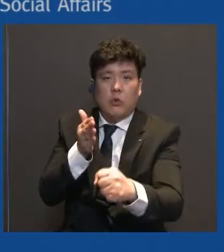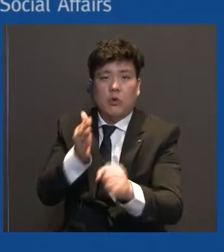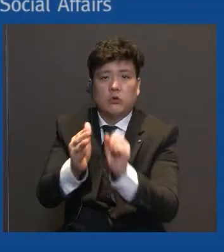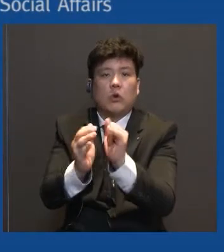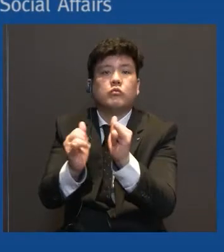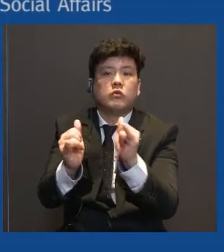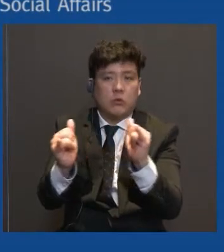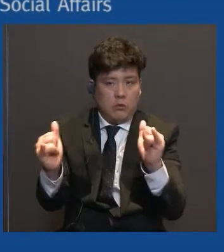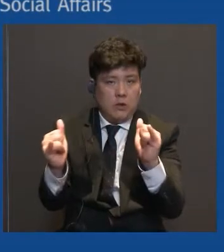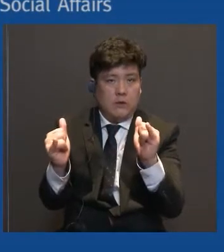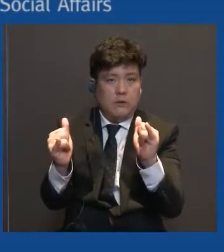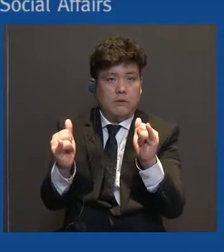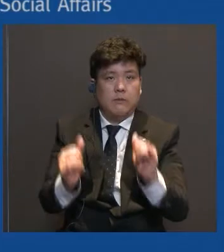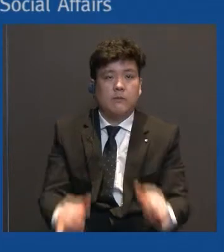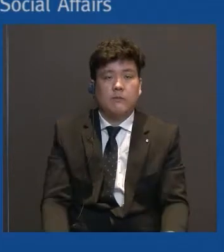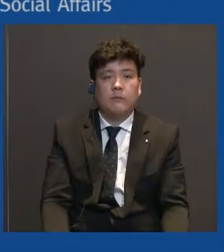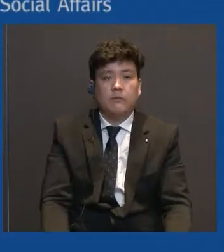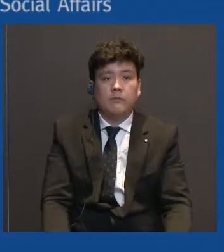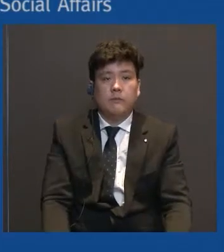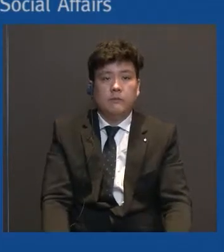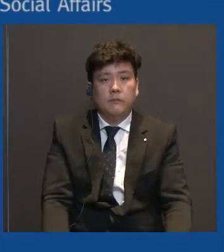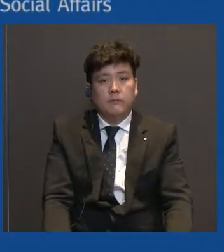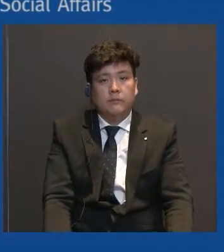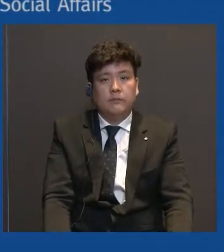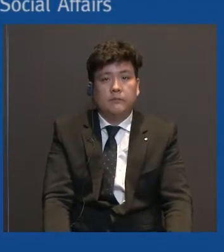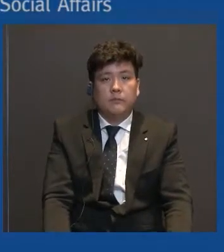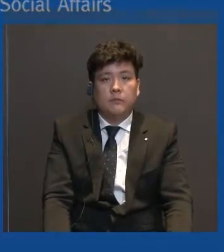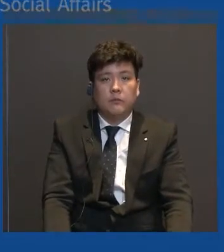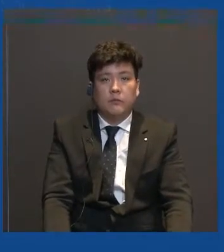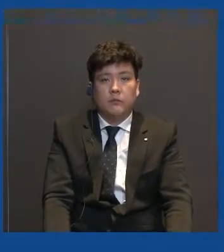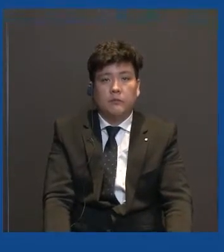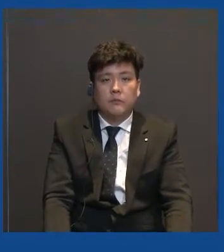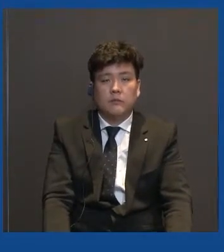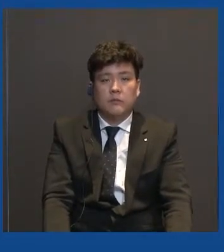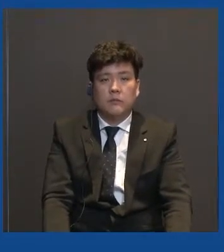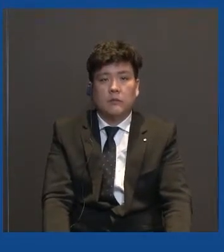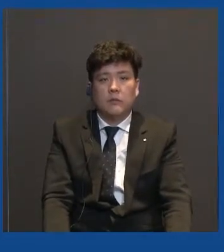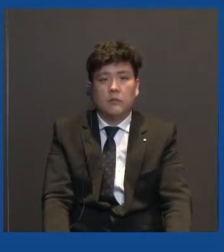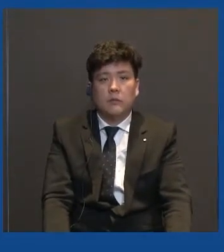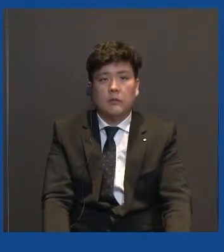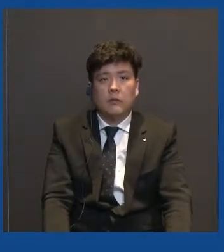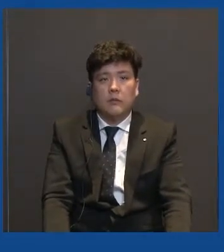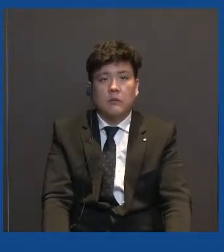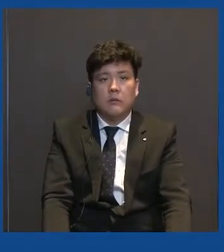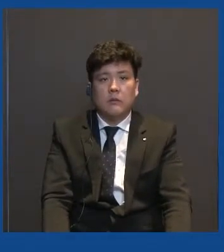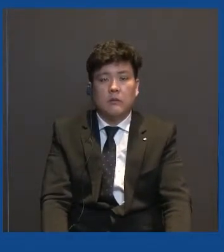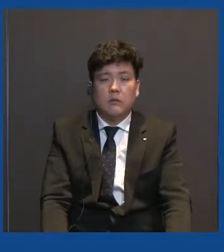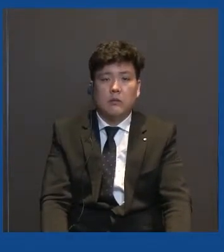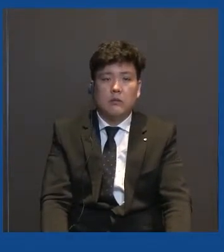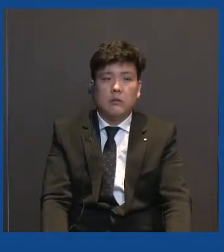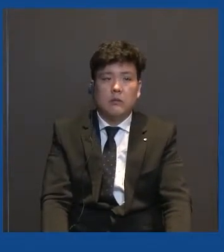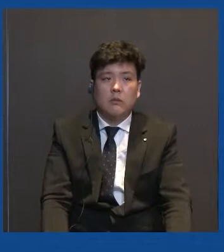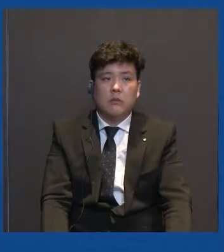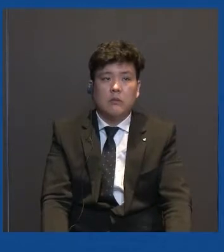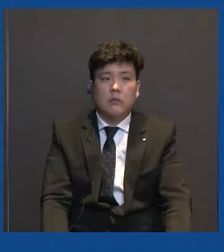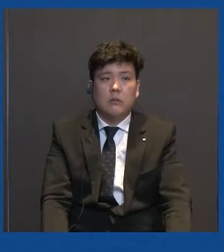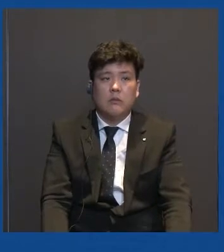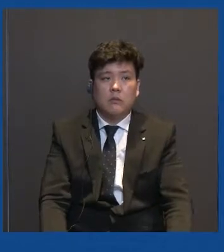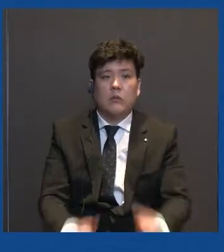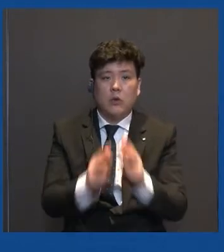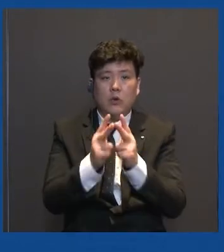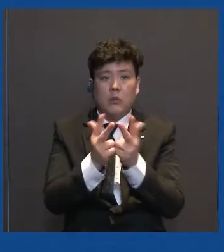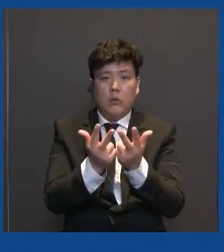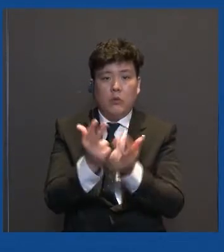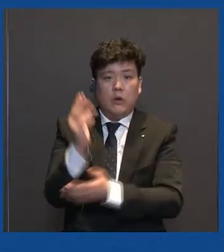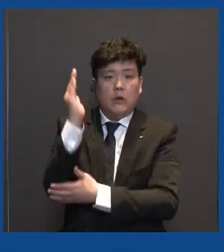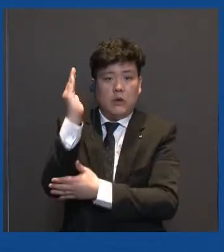Europe. So all speakers are allowed to take off their masks only during their own speech time, and please wear it